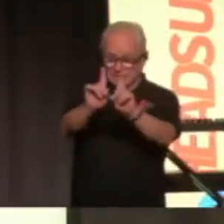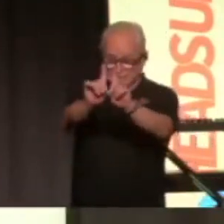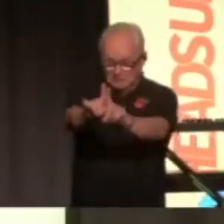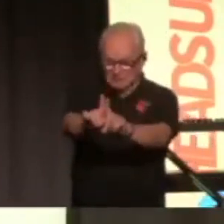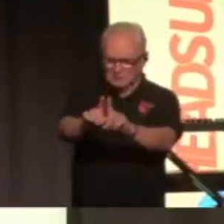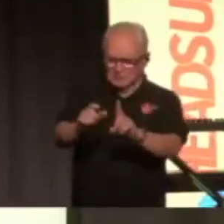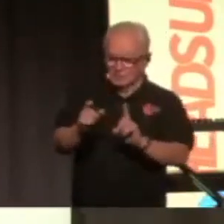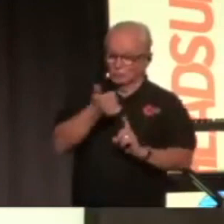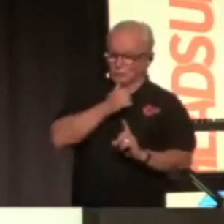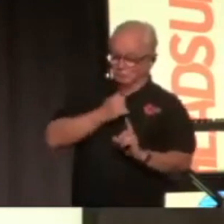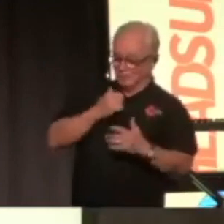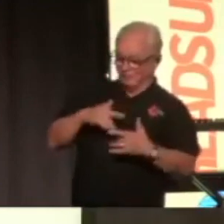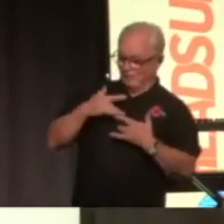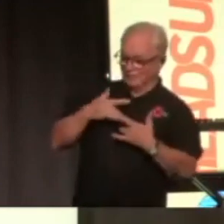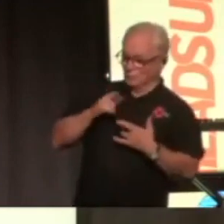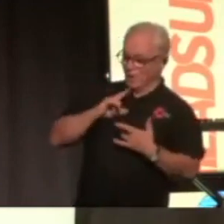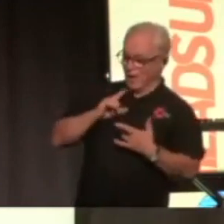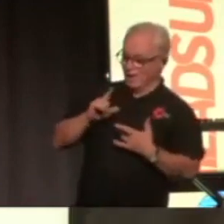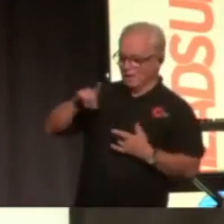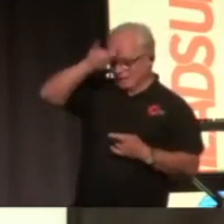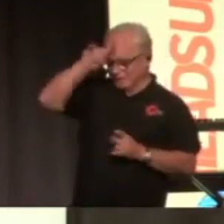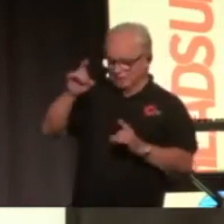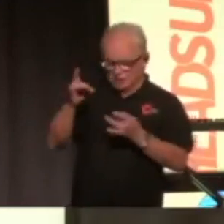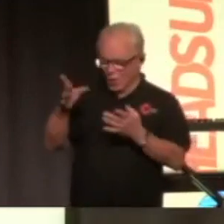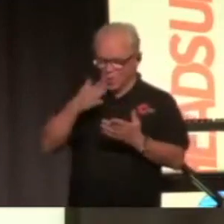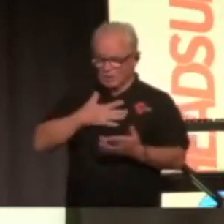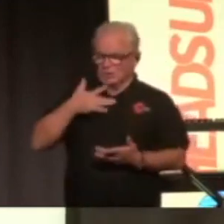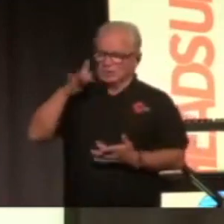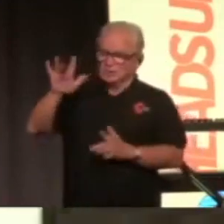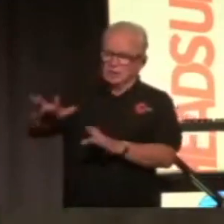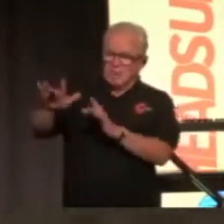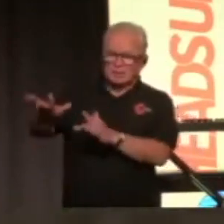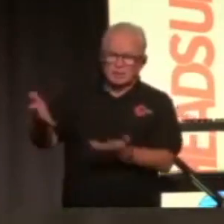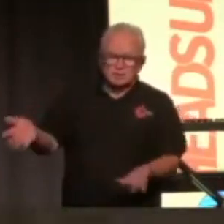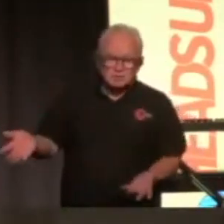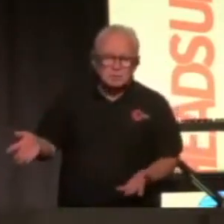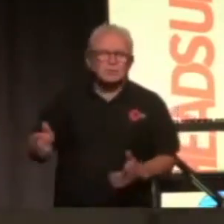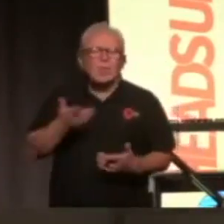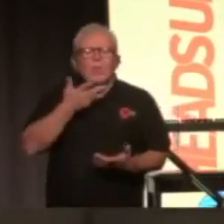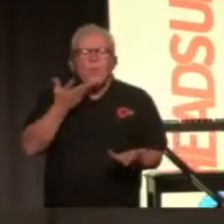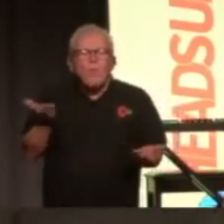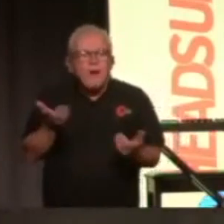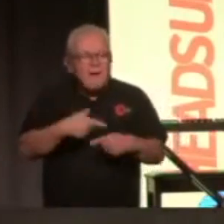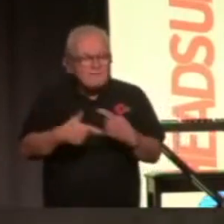feelings because the devil has no compassion. So whatever you do, church, wherever you are